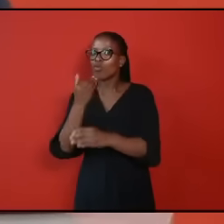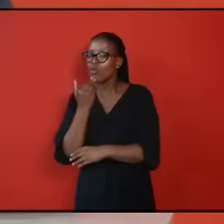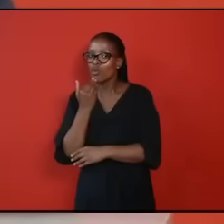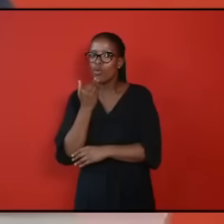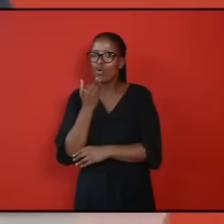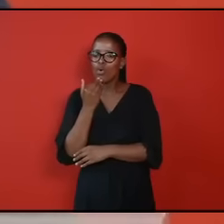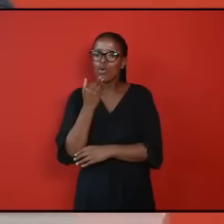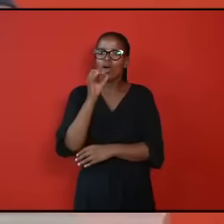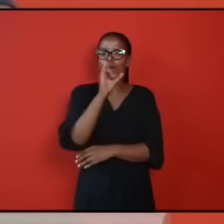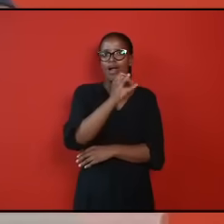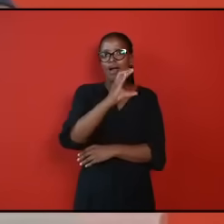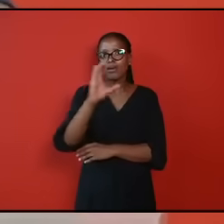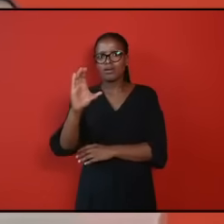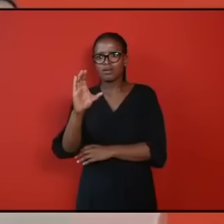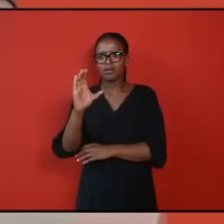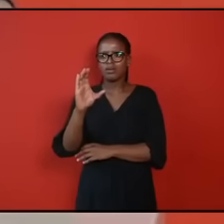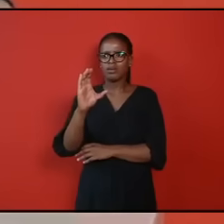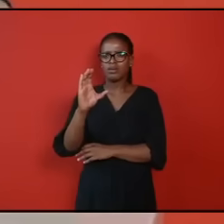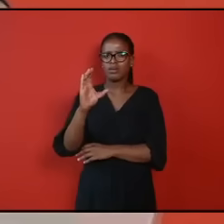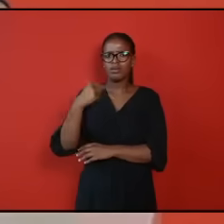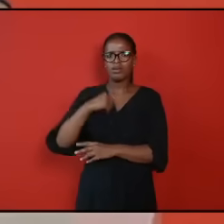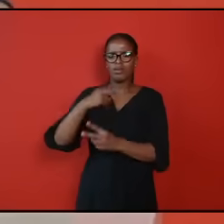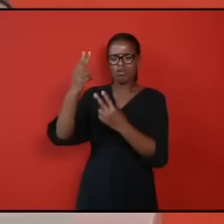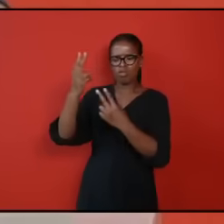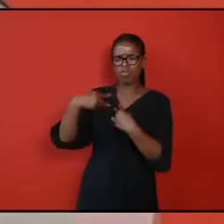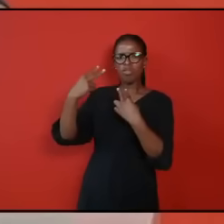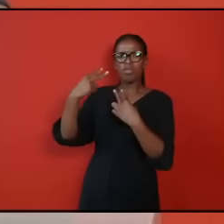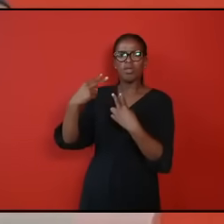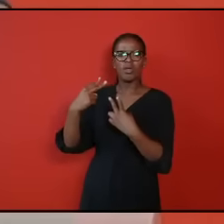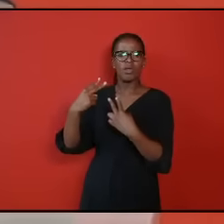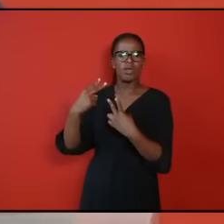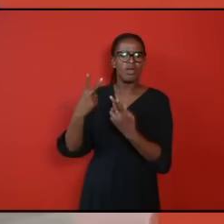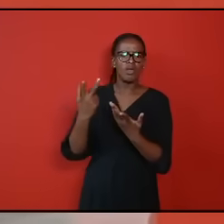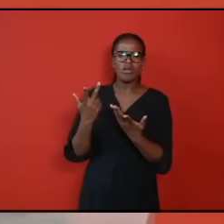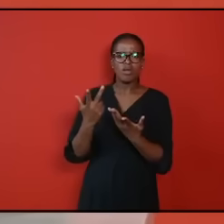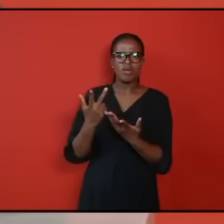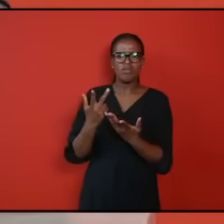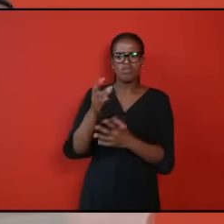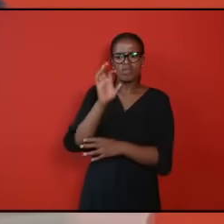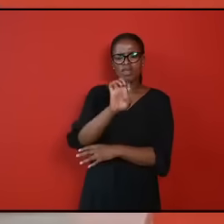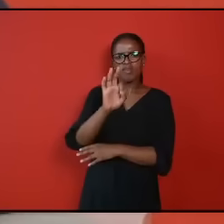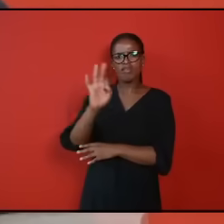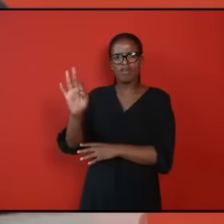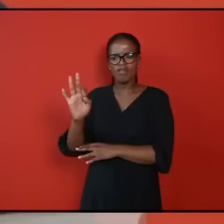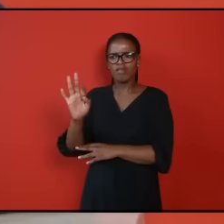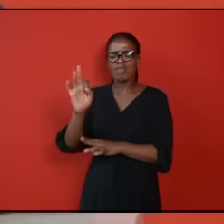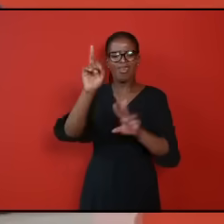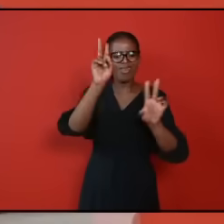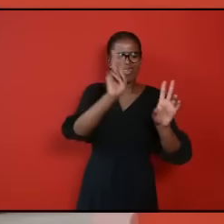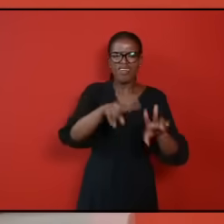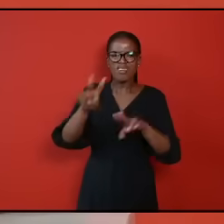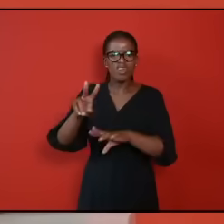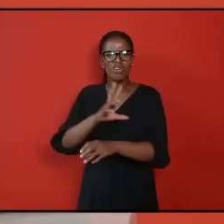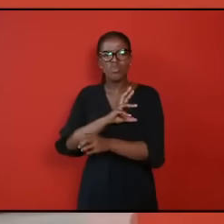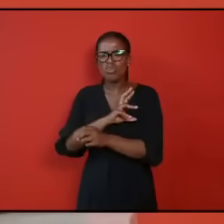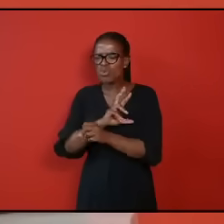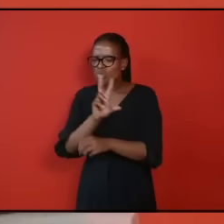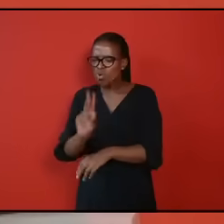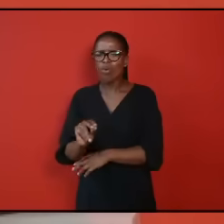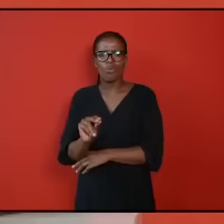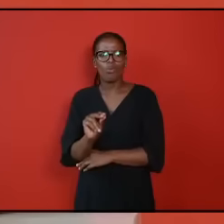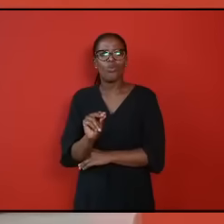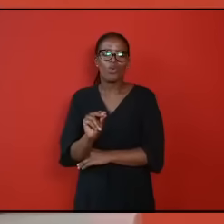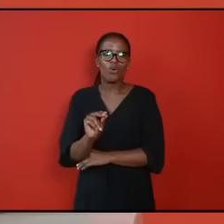say IEC undermines suspects about discrimination. Doesn't undermine EFF. It has got no